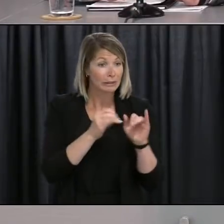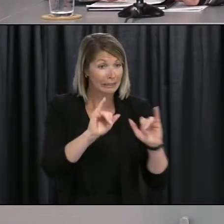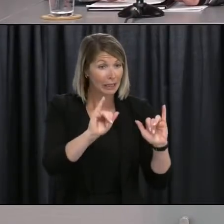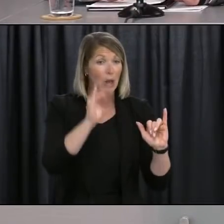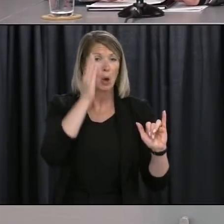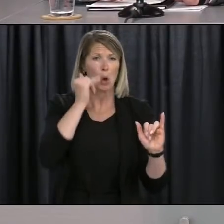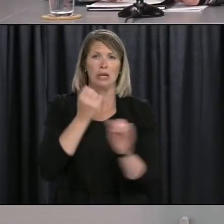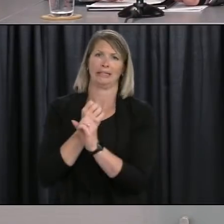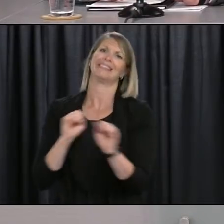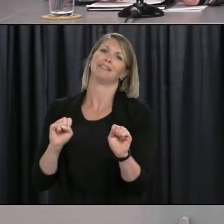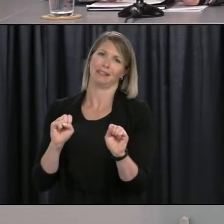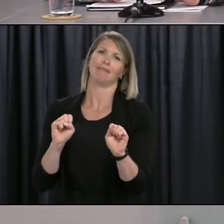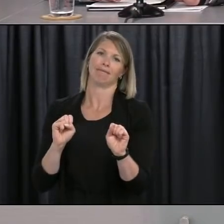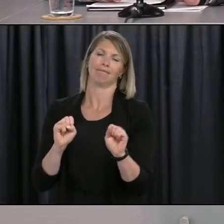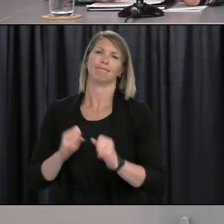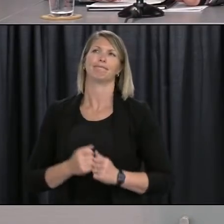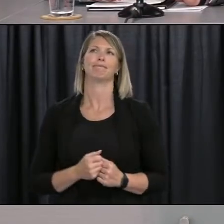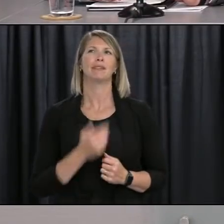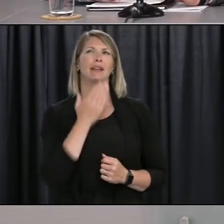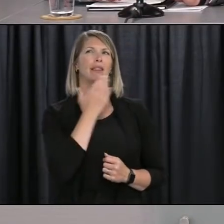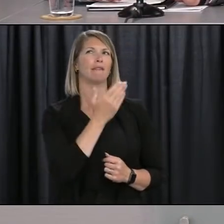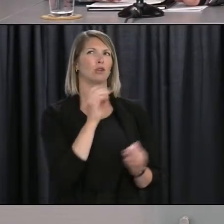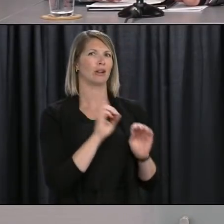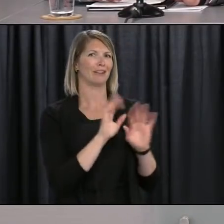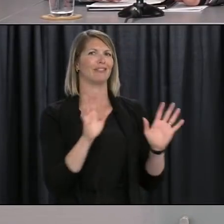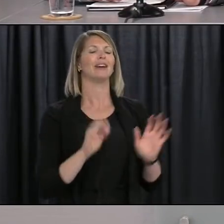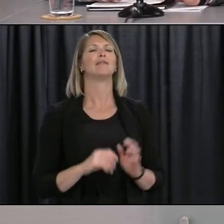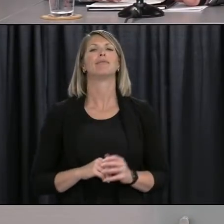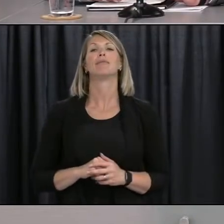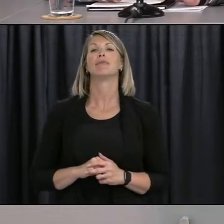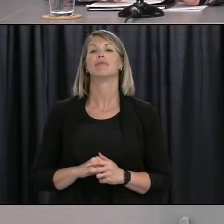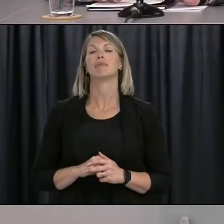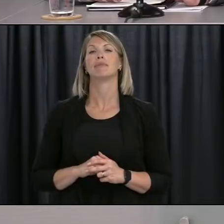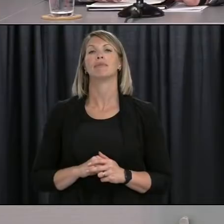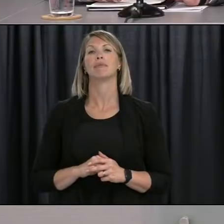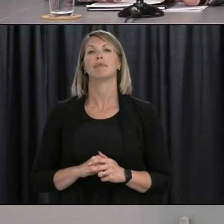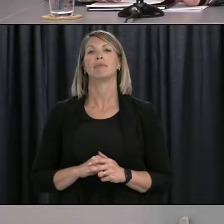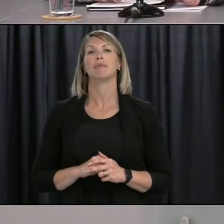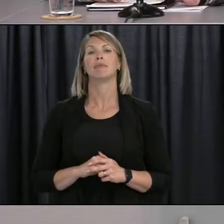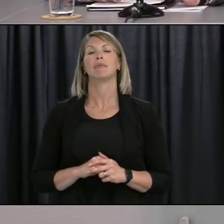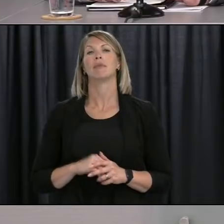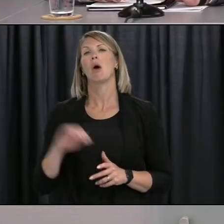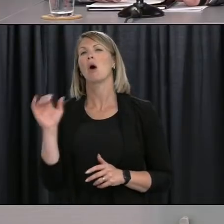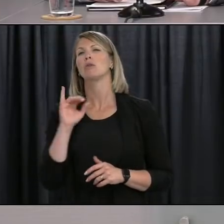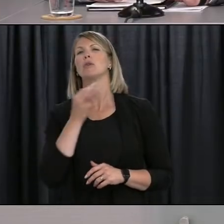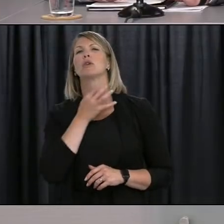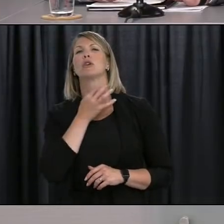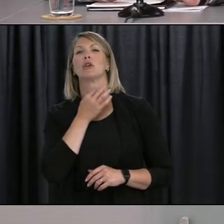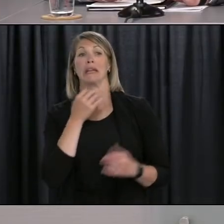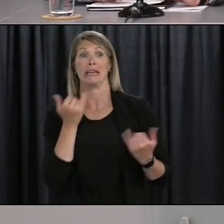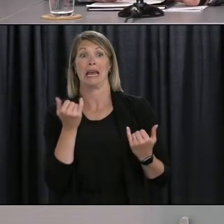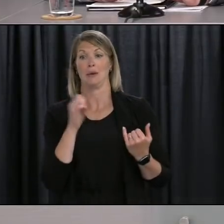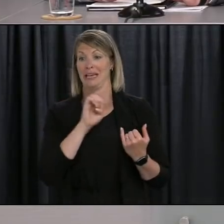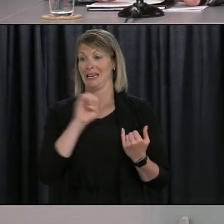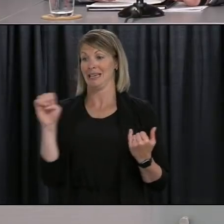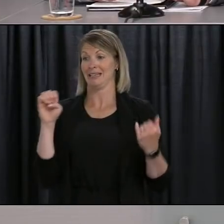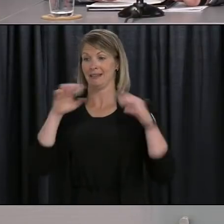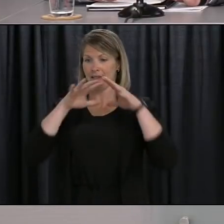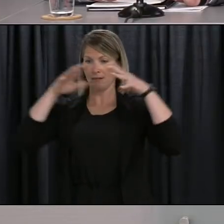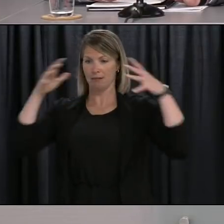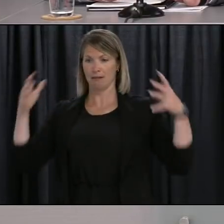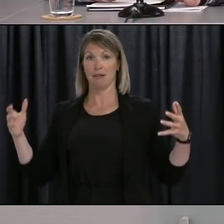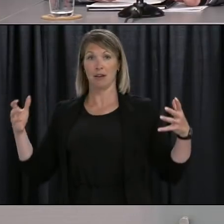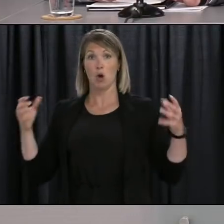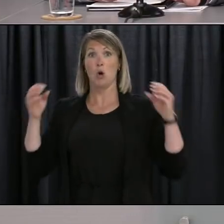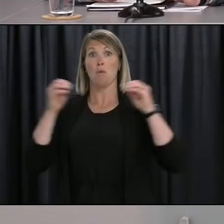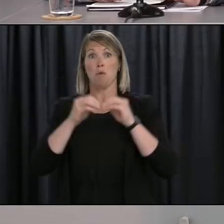Thank you. I appreciate the clarification. Will there be an accompanying kind of increase in testing, whether it's in this province or